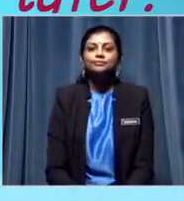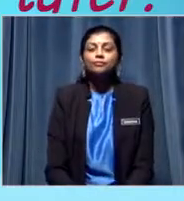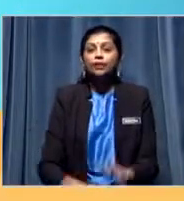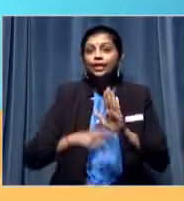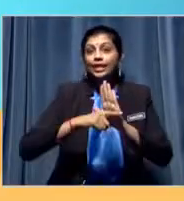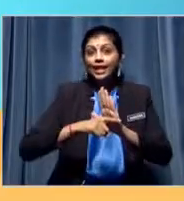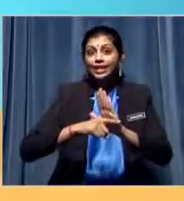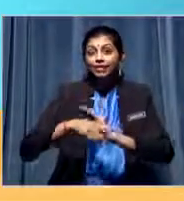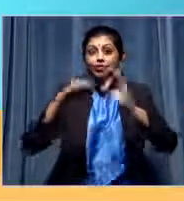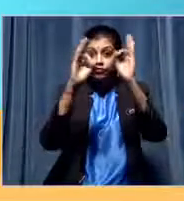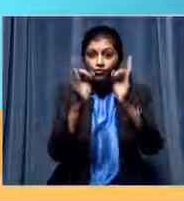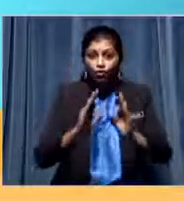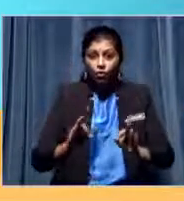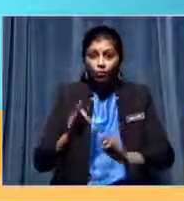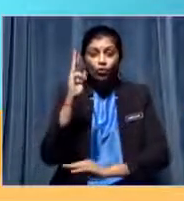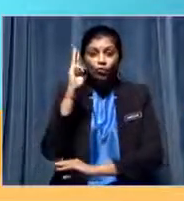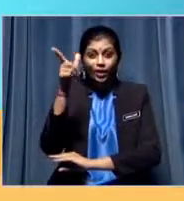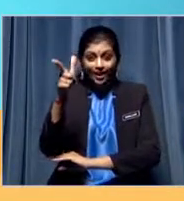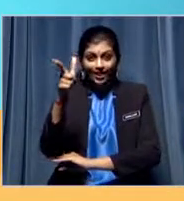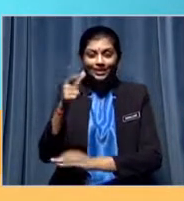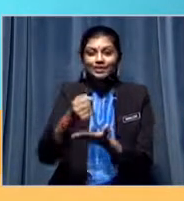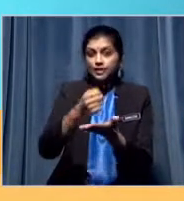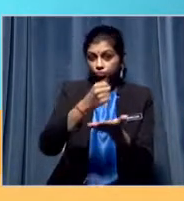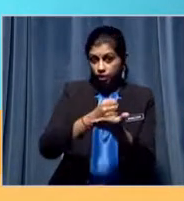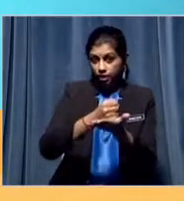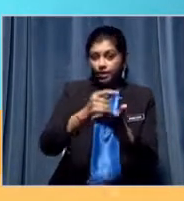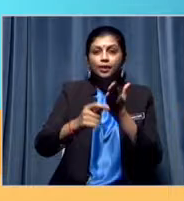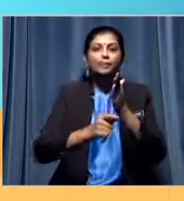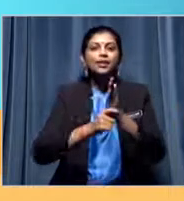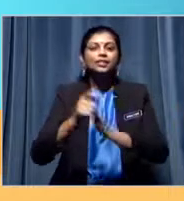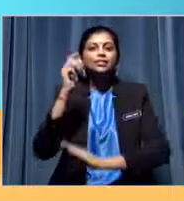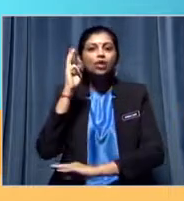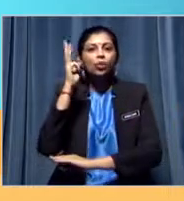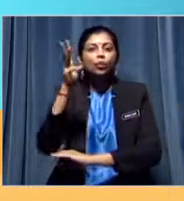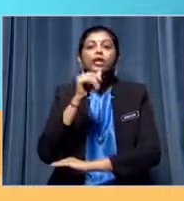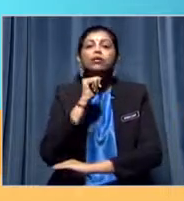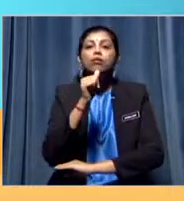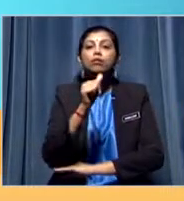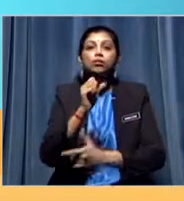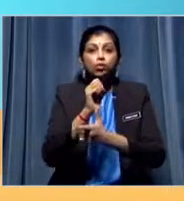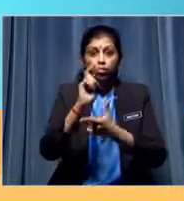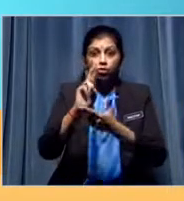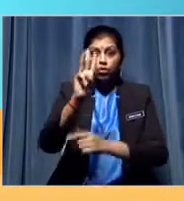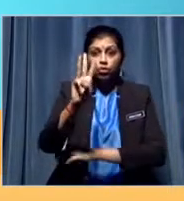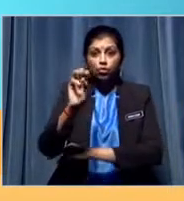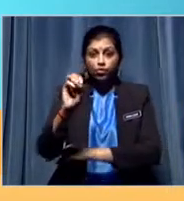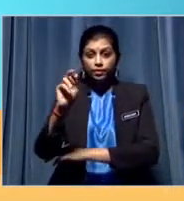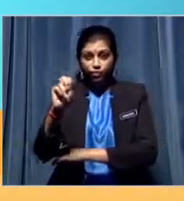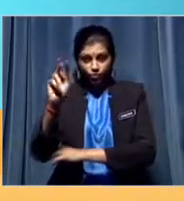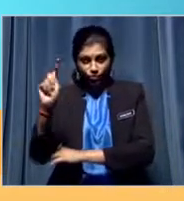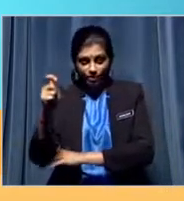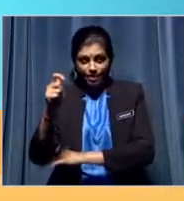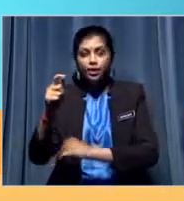negative form of will, subject plus will not or won't plus verb in base